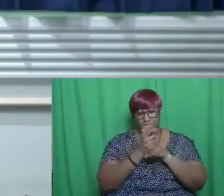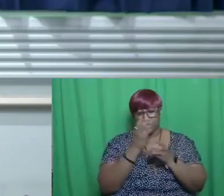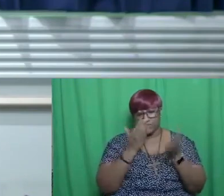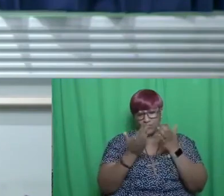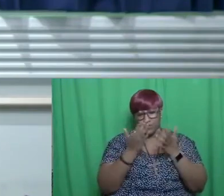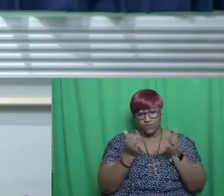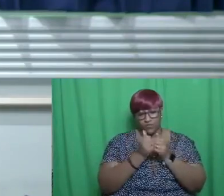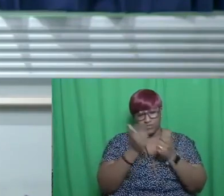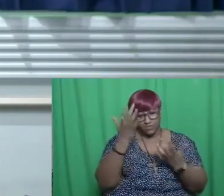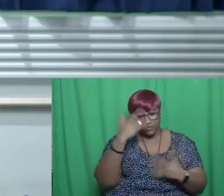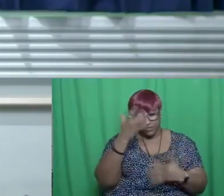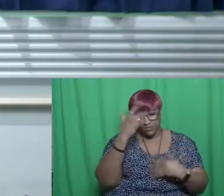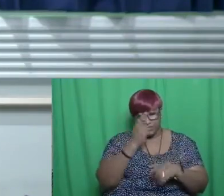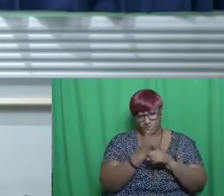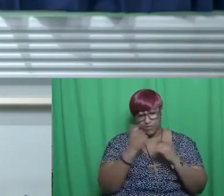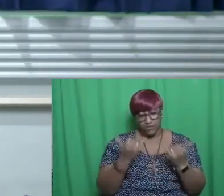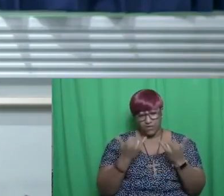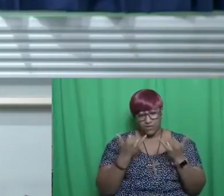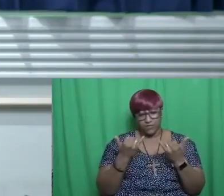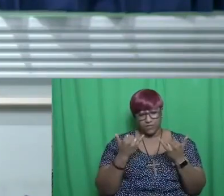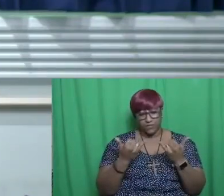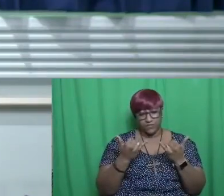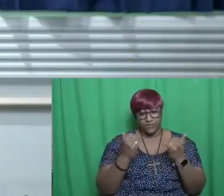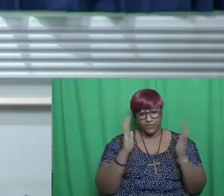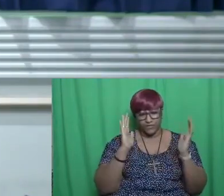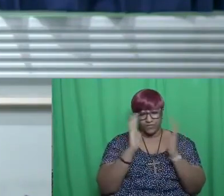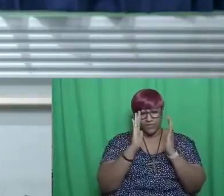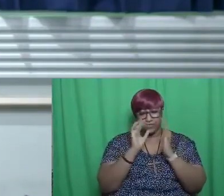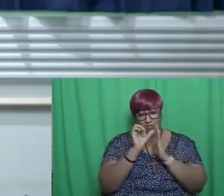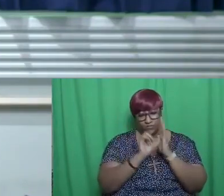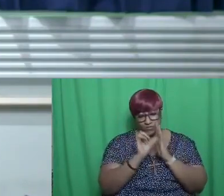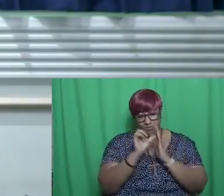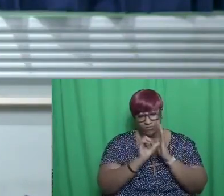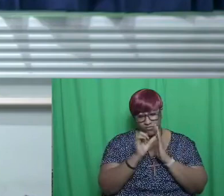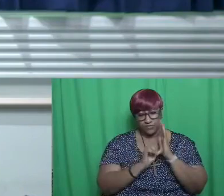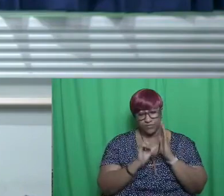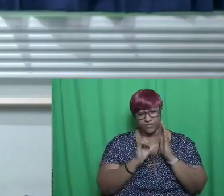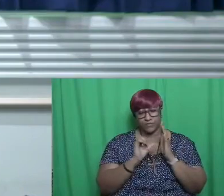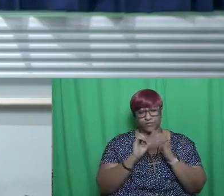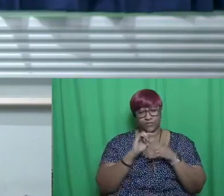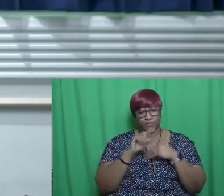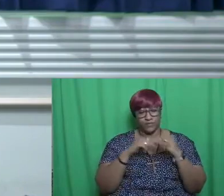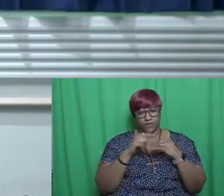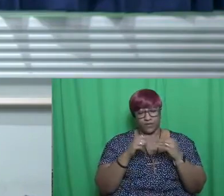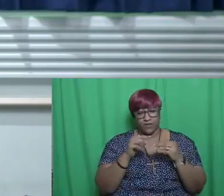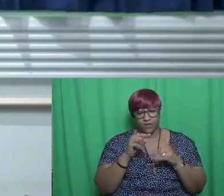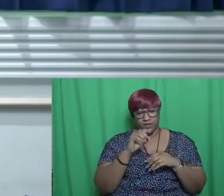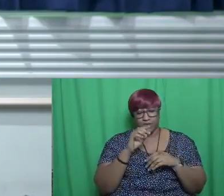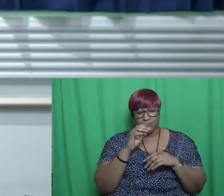with sickness right now, facing surgery, a biopsy.